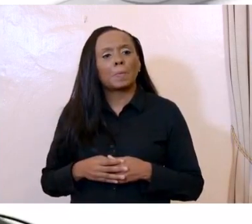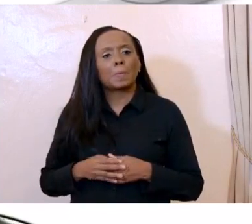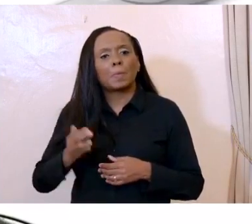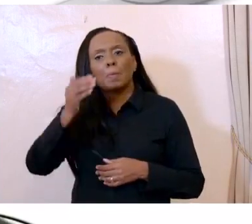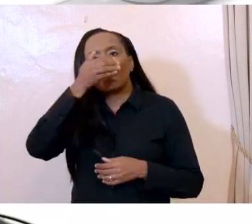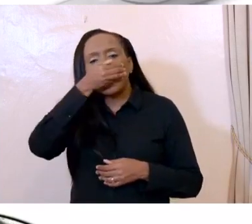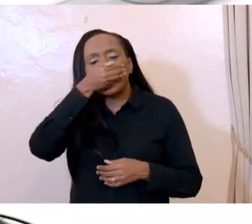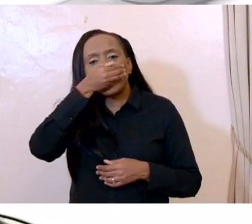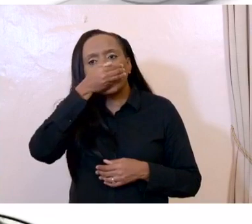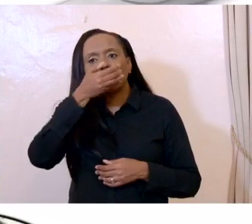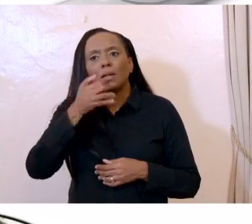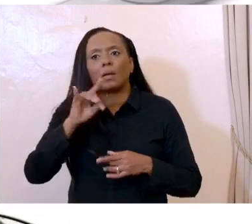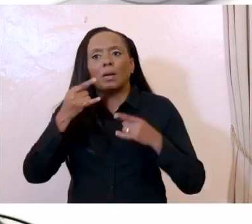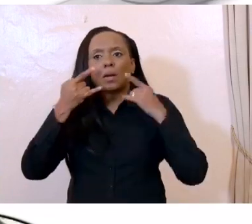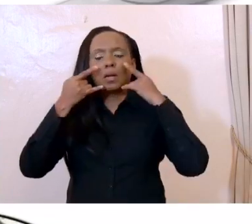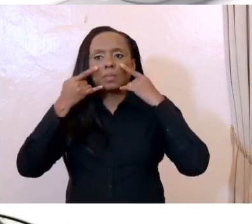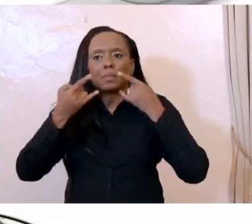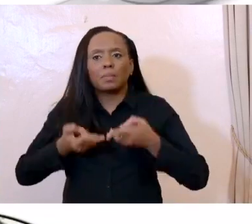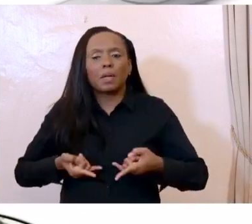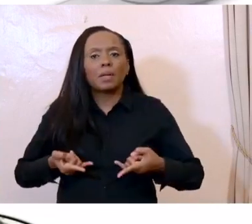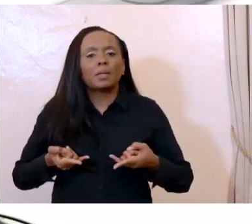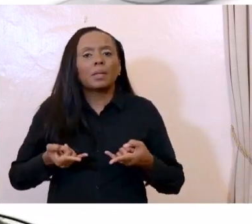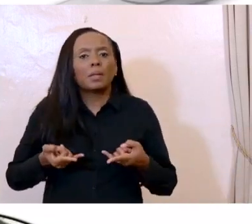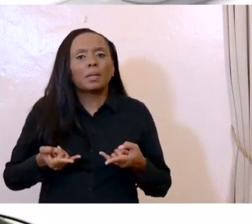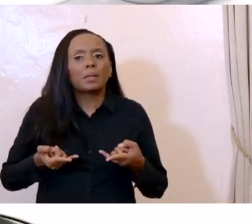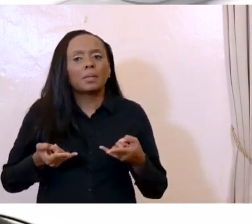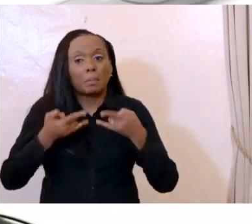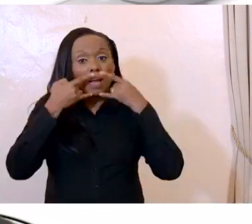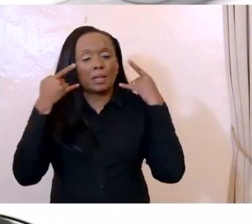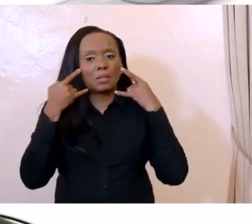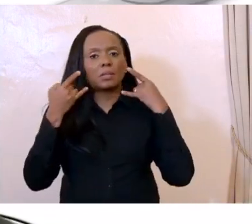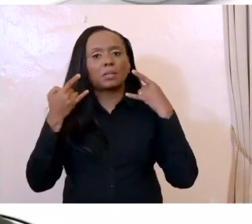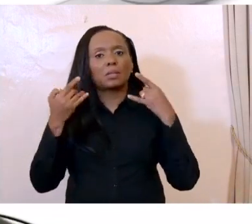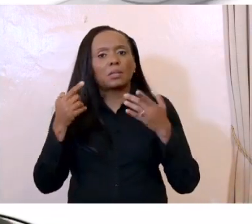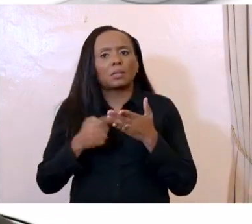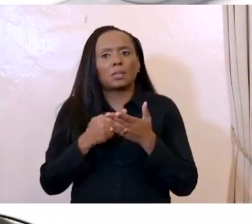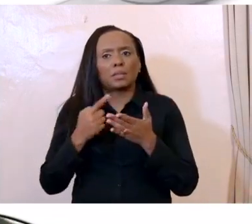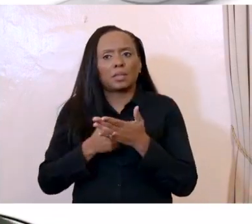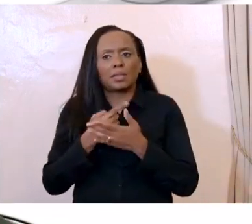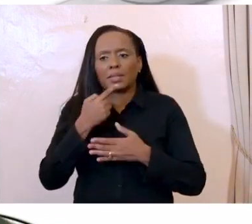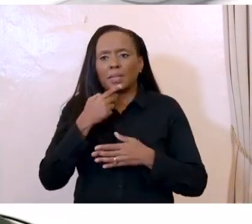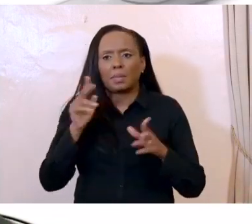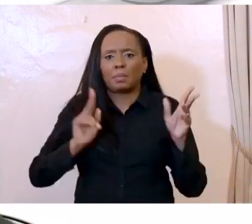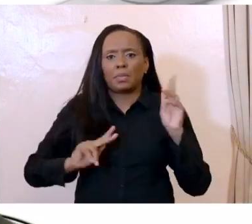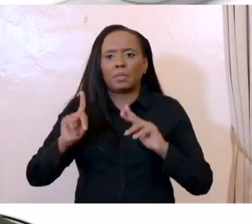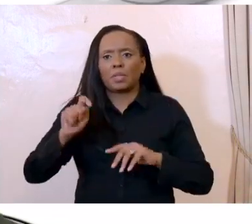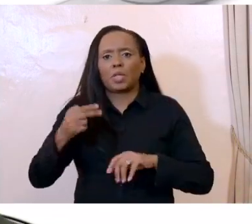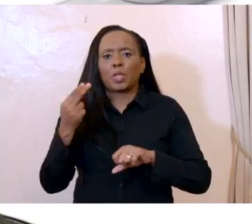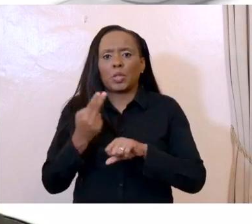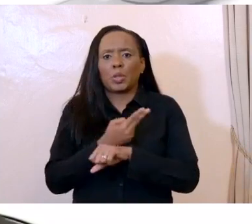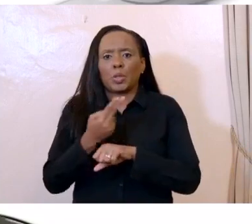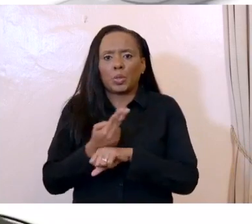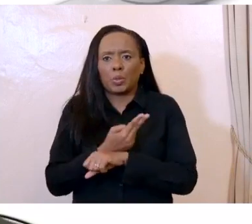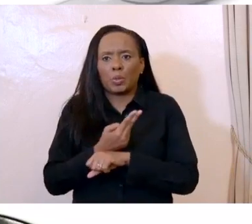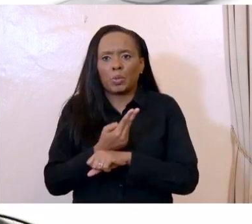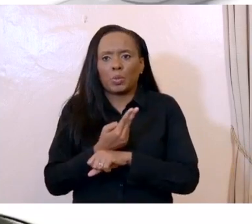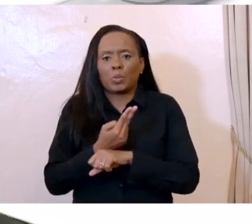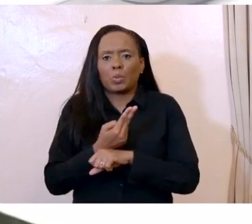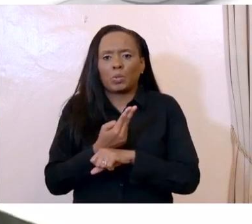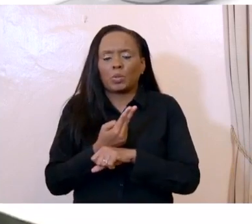There is a new trend now where it is suggested that it is better for people to use disposable masks, but those incur an